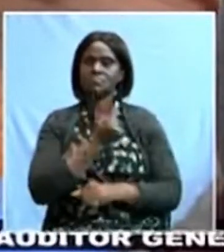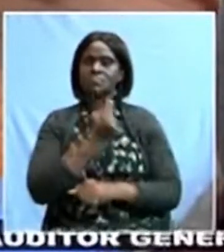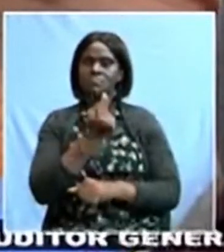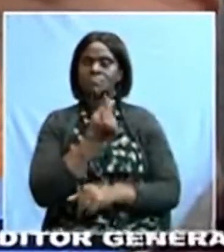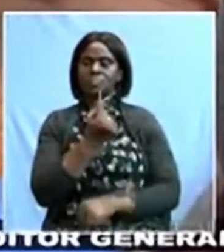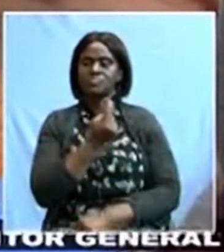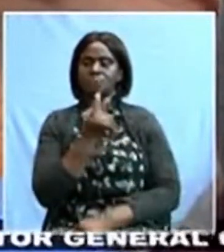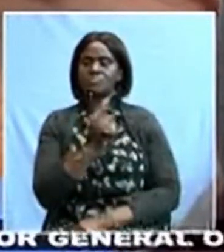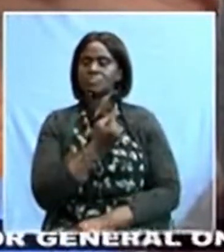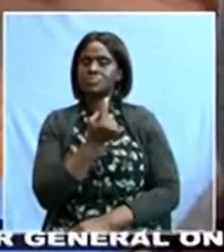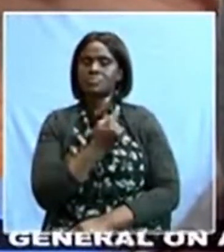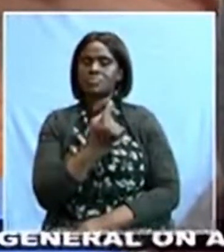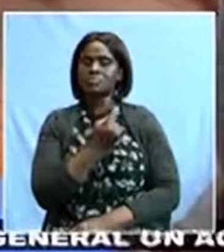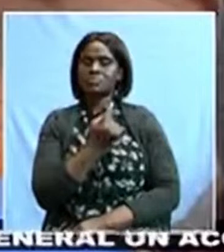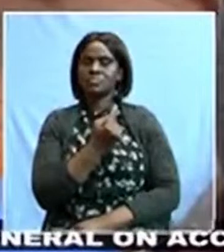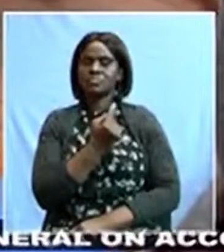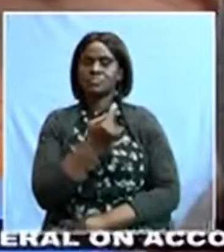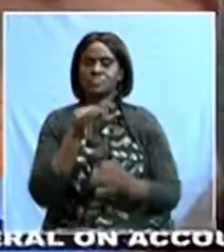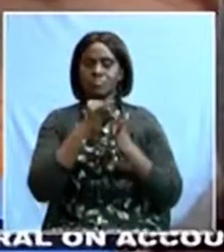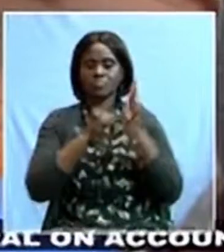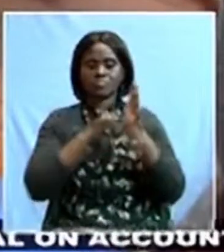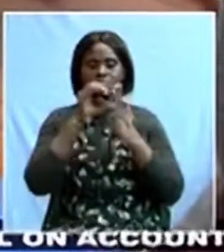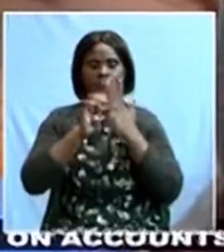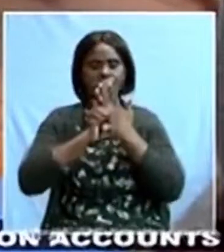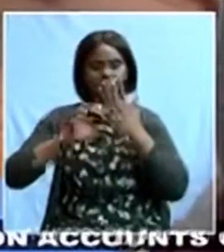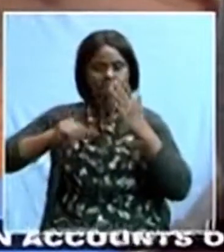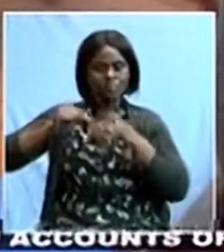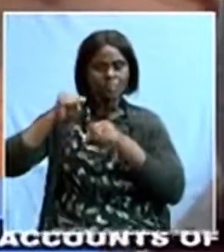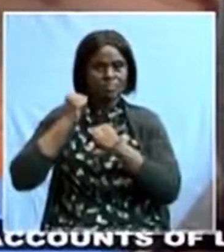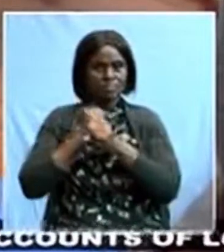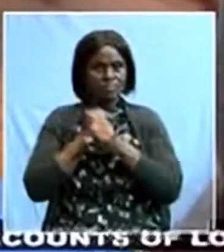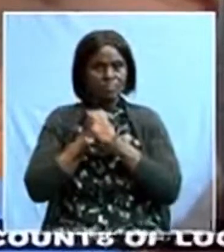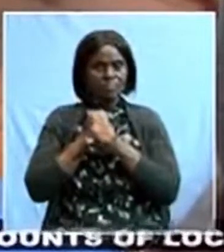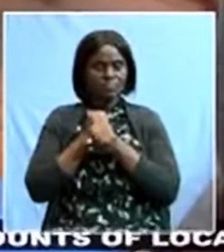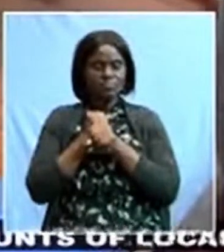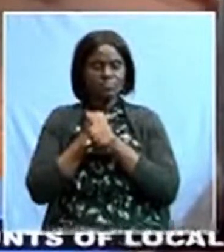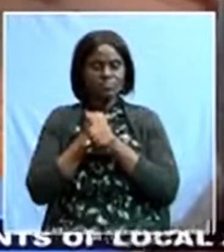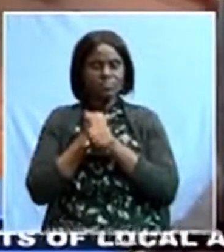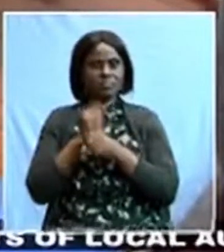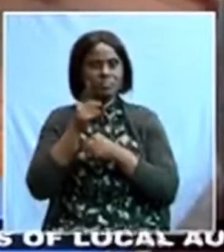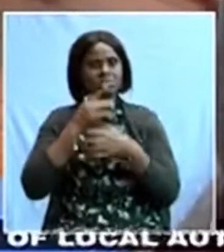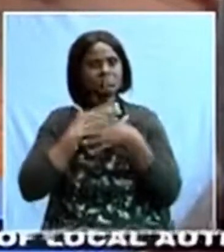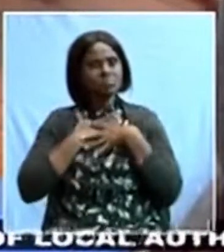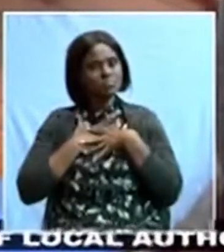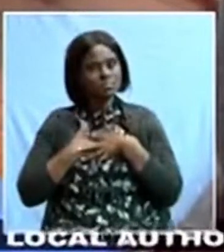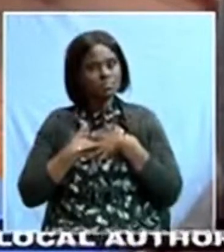only since June last year. He's on leave.